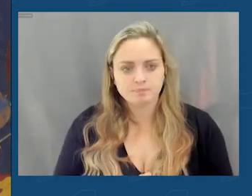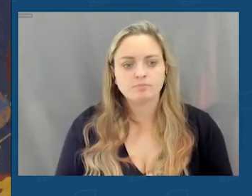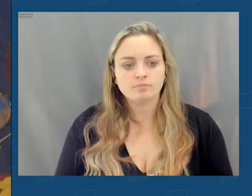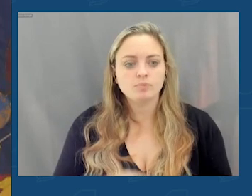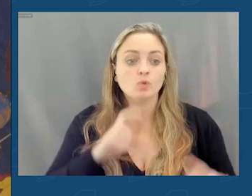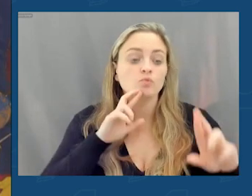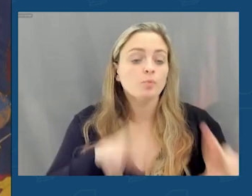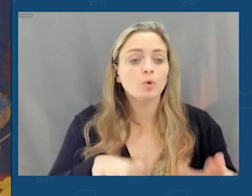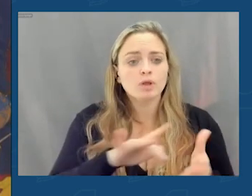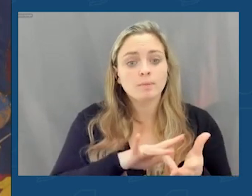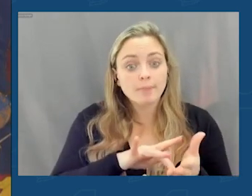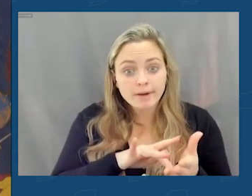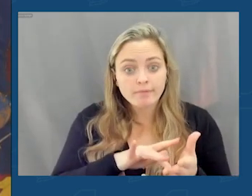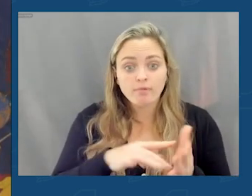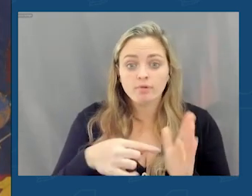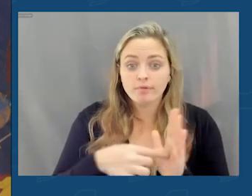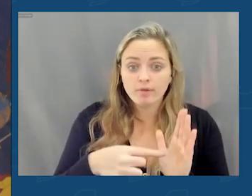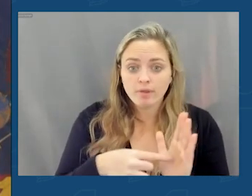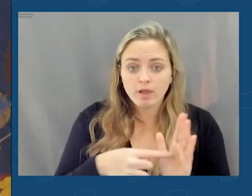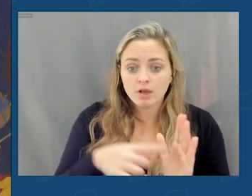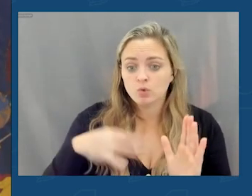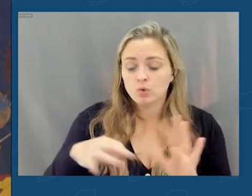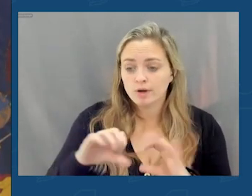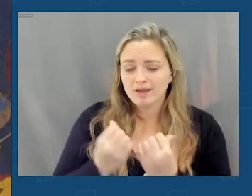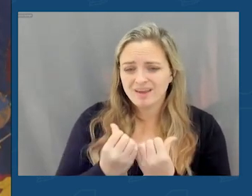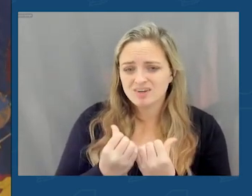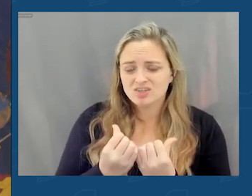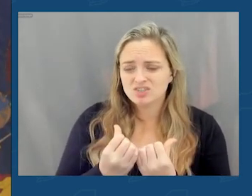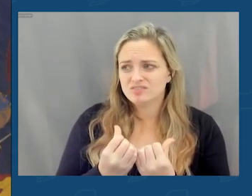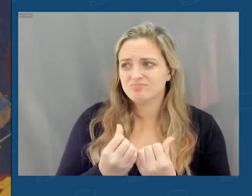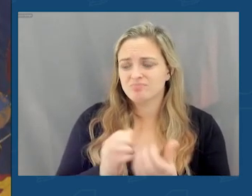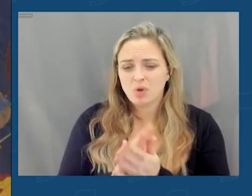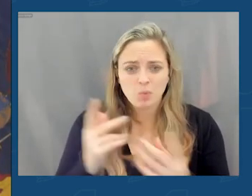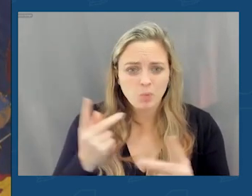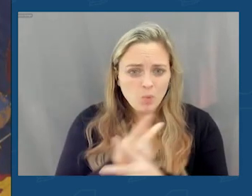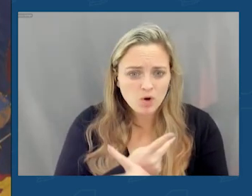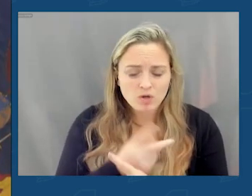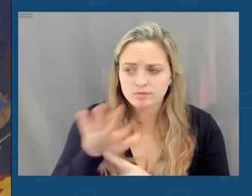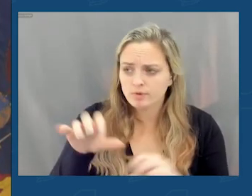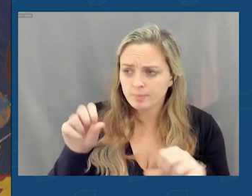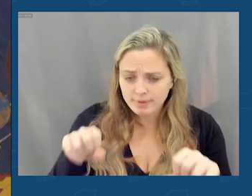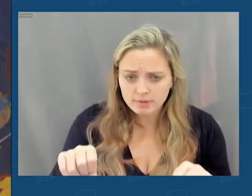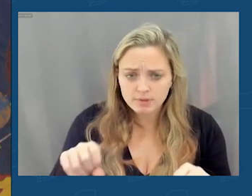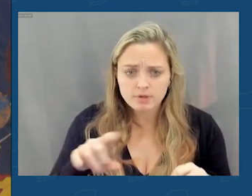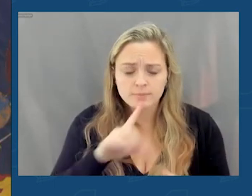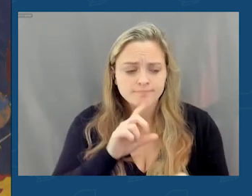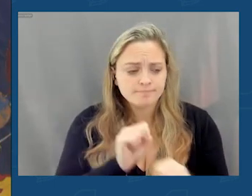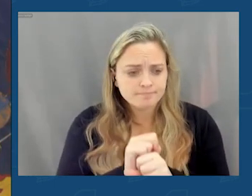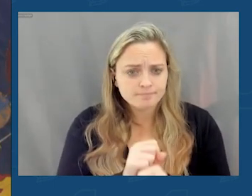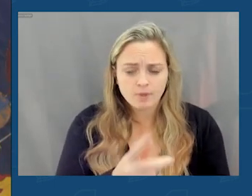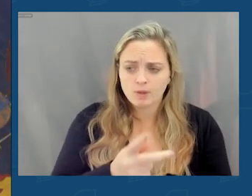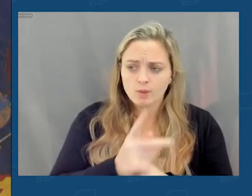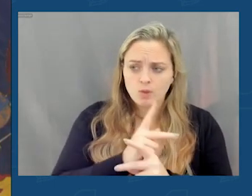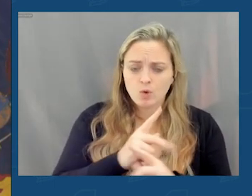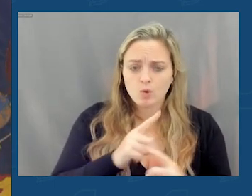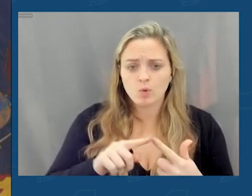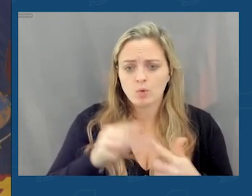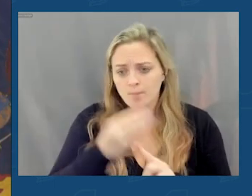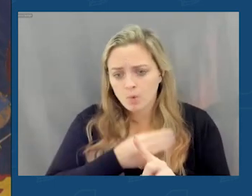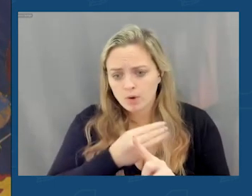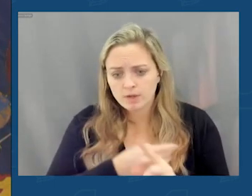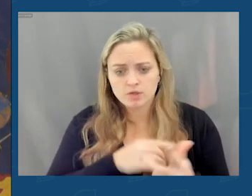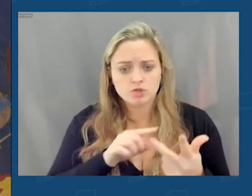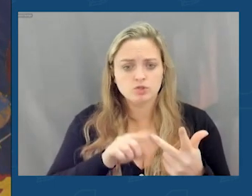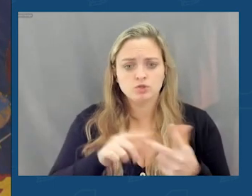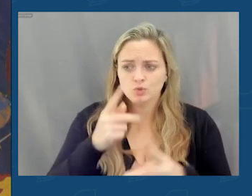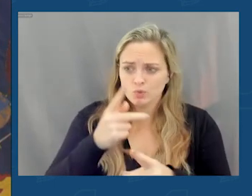to credit agencies can really further hobble people's abilities to be able to get loans, to get mortgages, to be able to keep